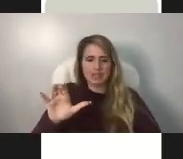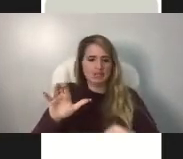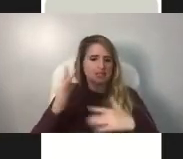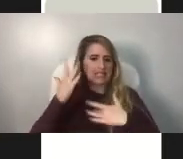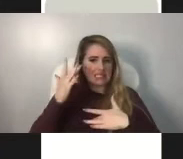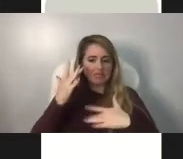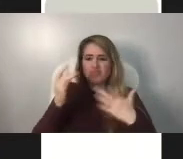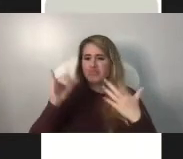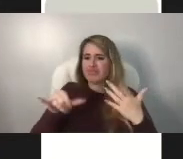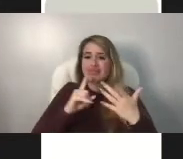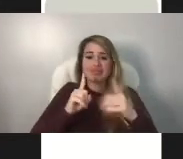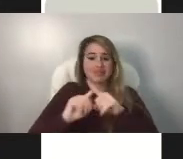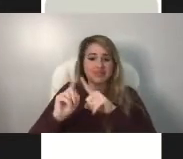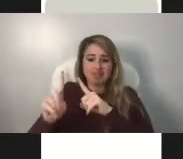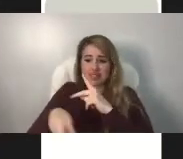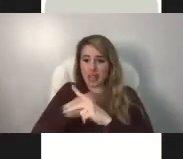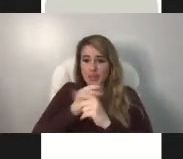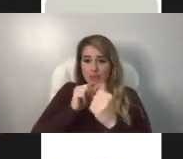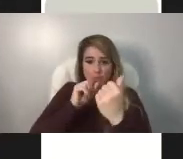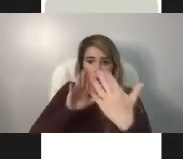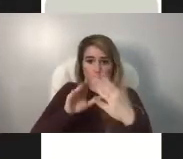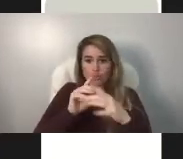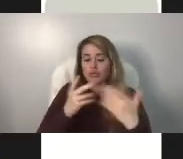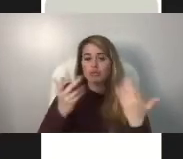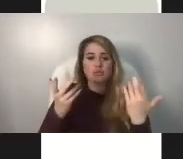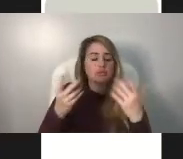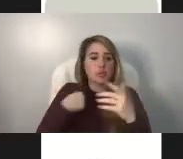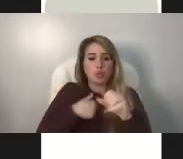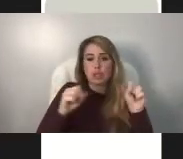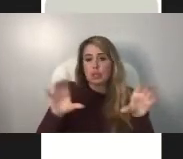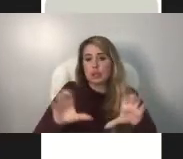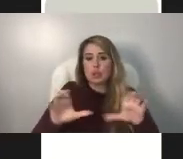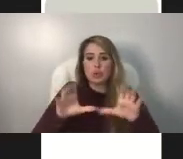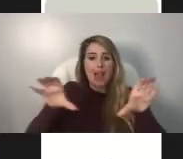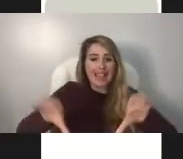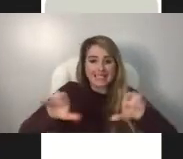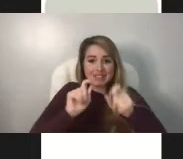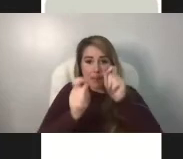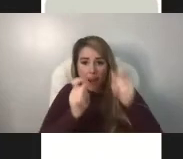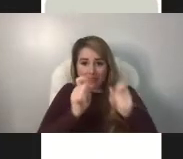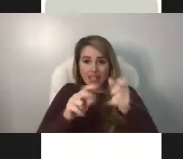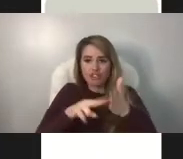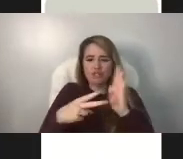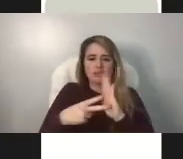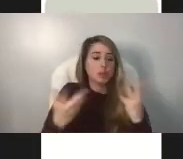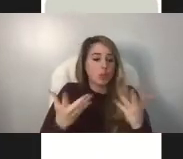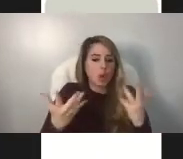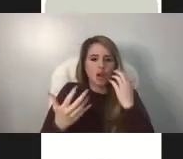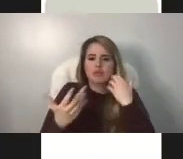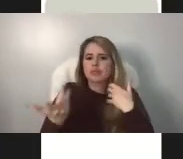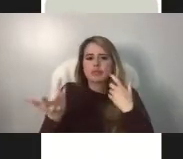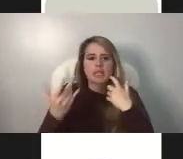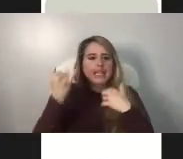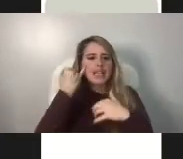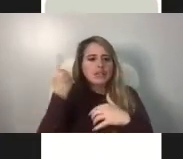of addressing it or approaching the problem, ranging from activity modification, which basically means if